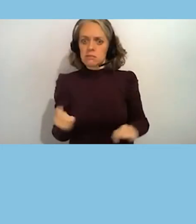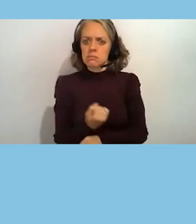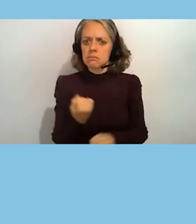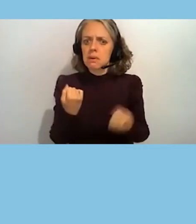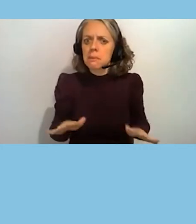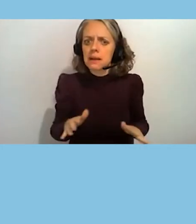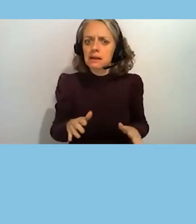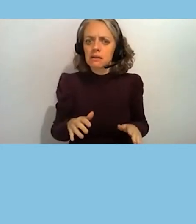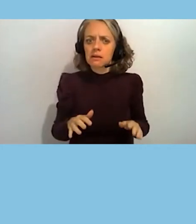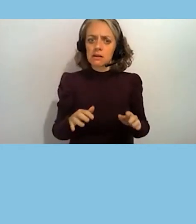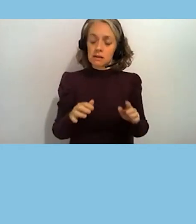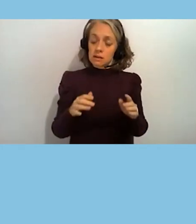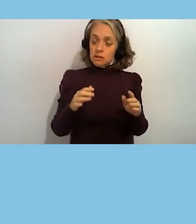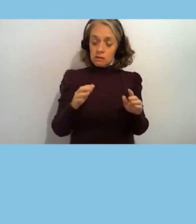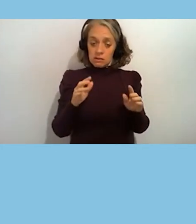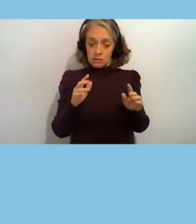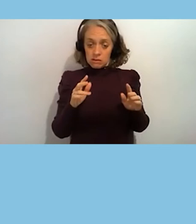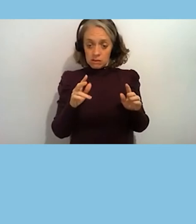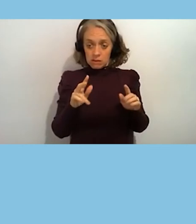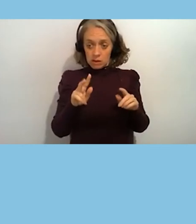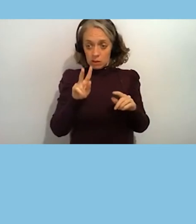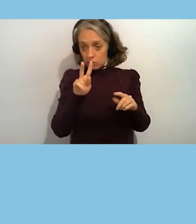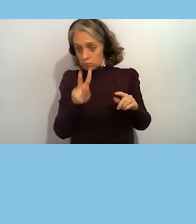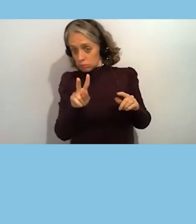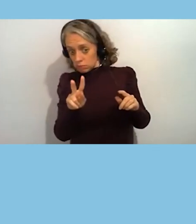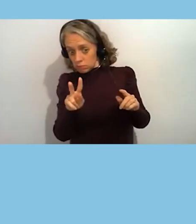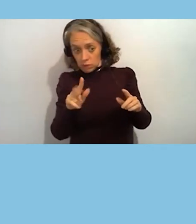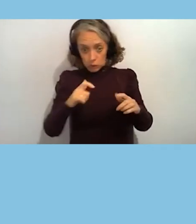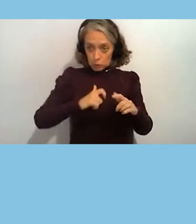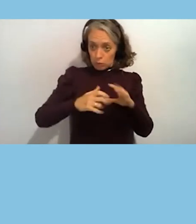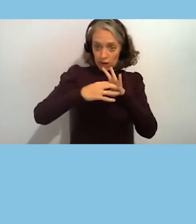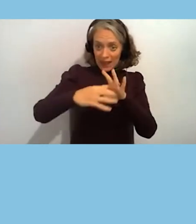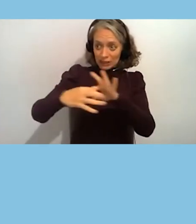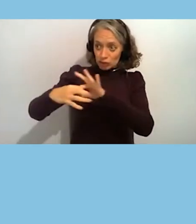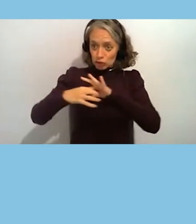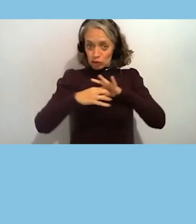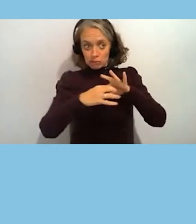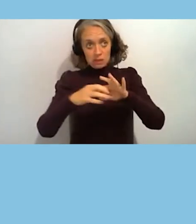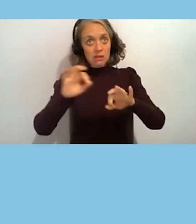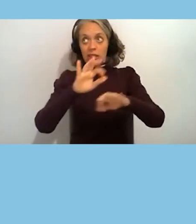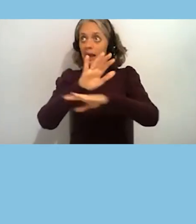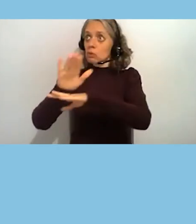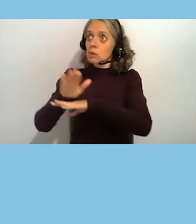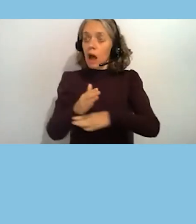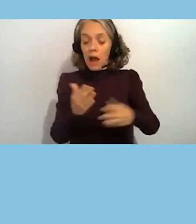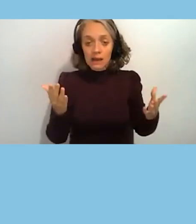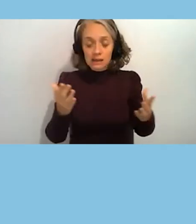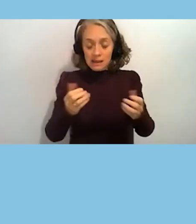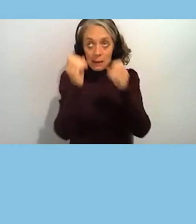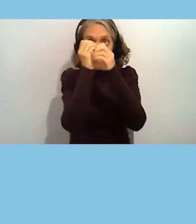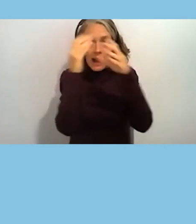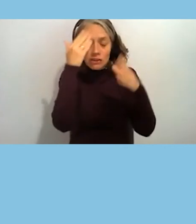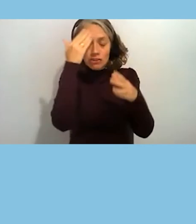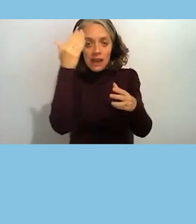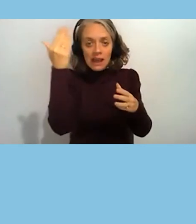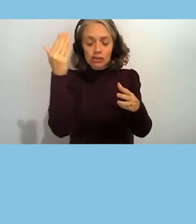no perception outside of human relations, the human imaginary, imagination. Imagination